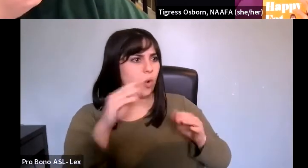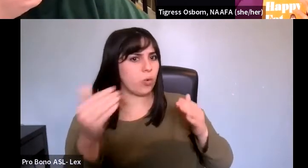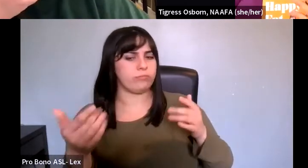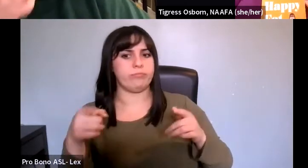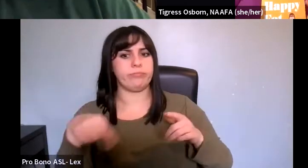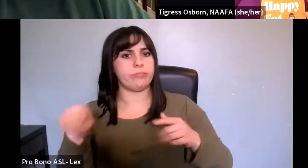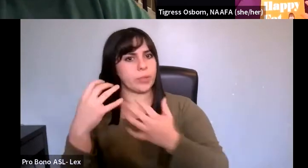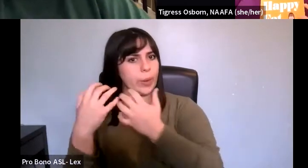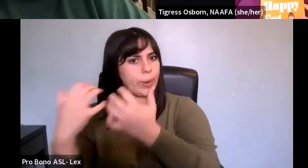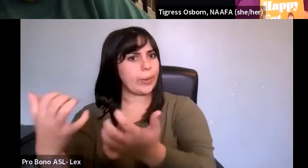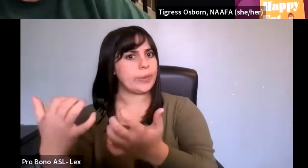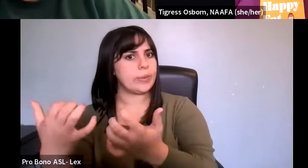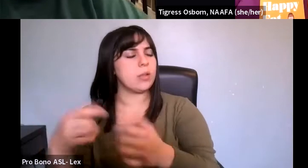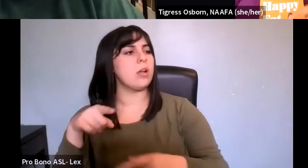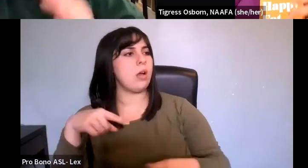intersectional feminism.